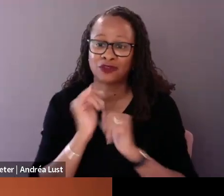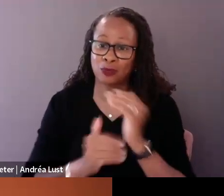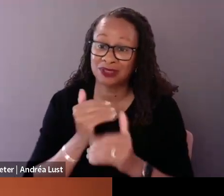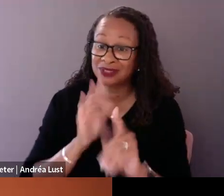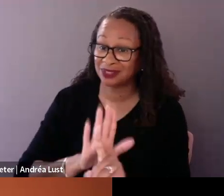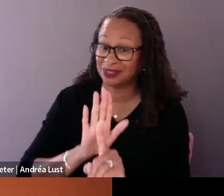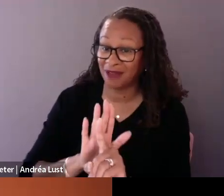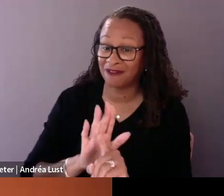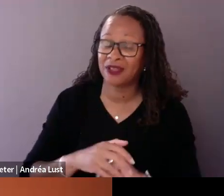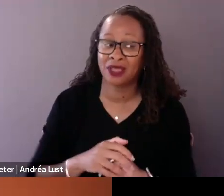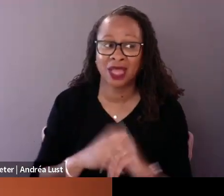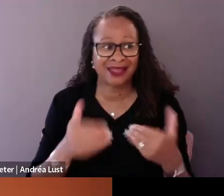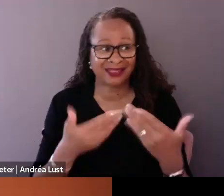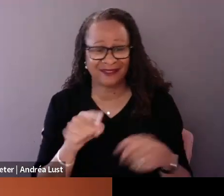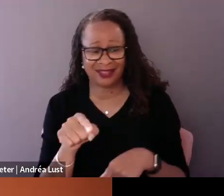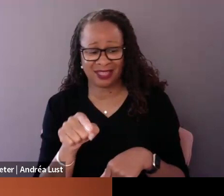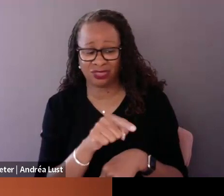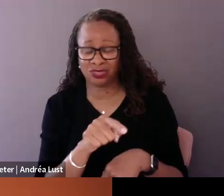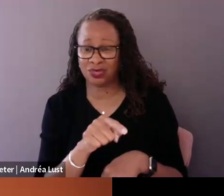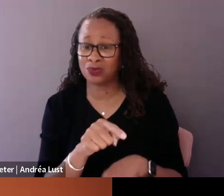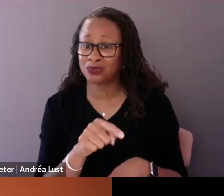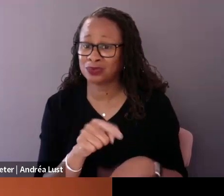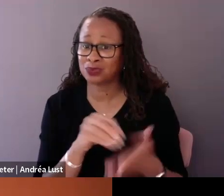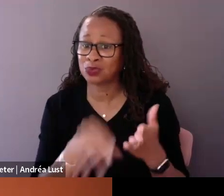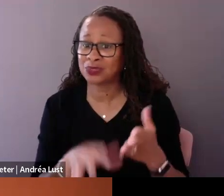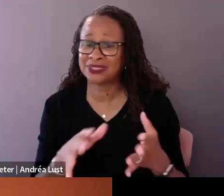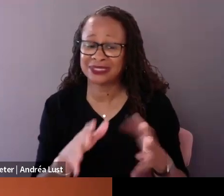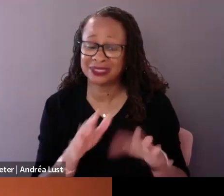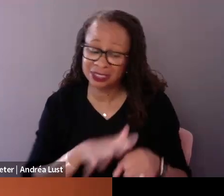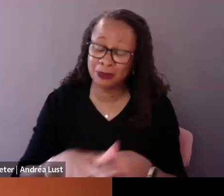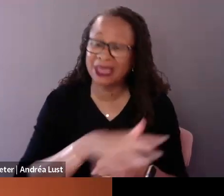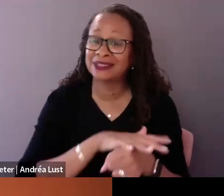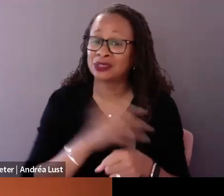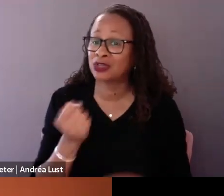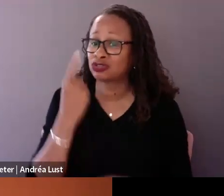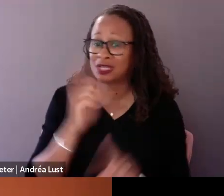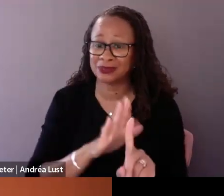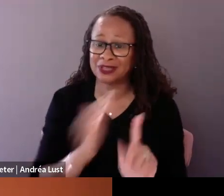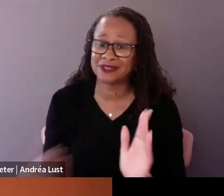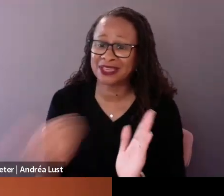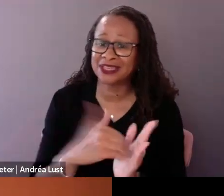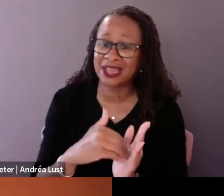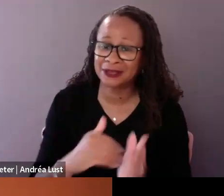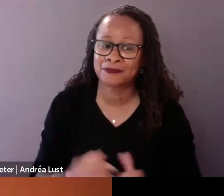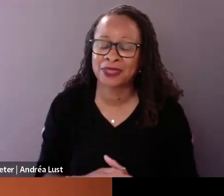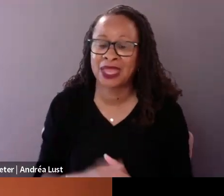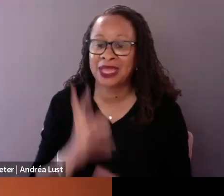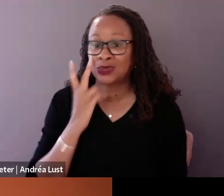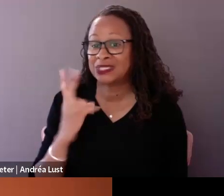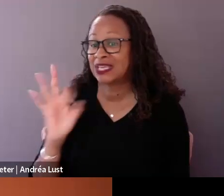know, giving them space to sort of understand themselves again. You know, you see